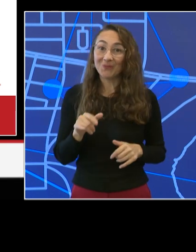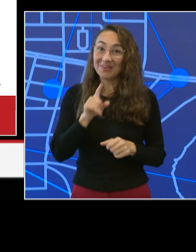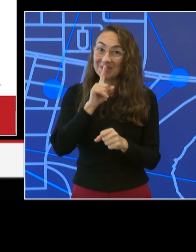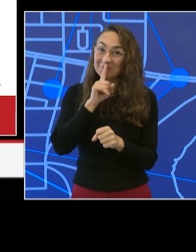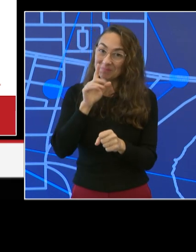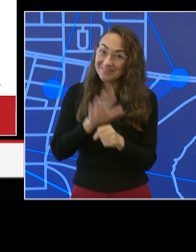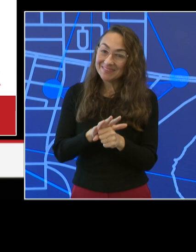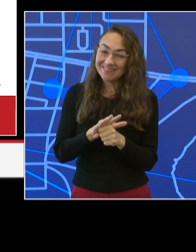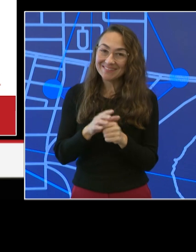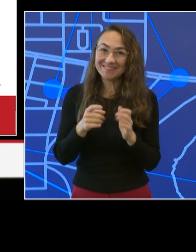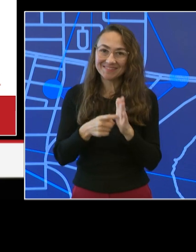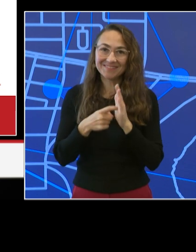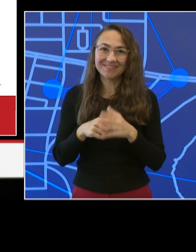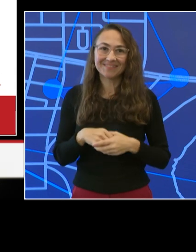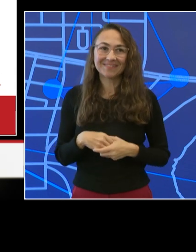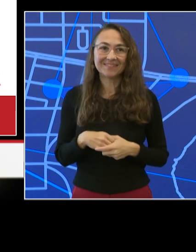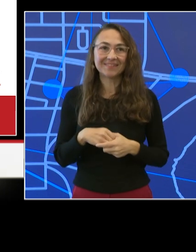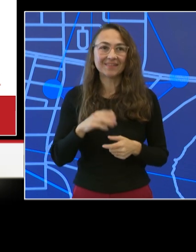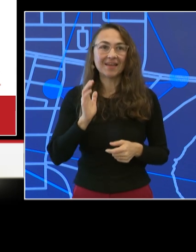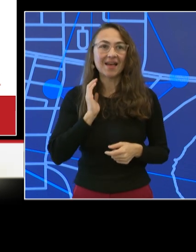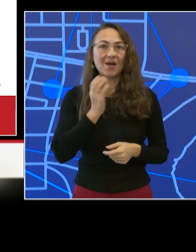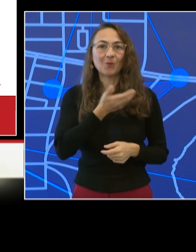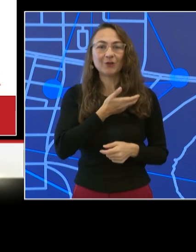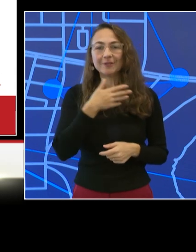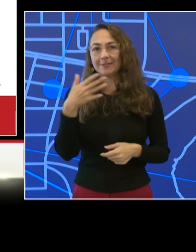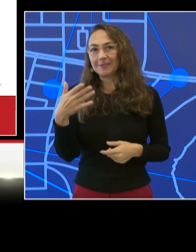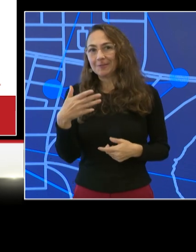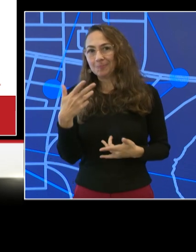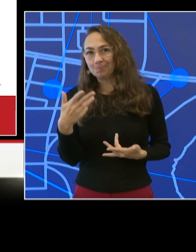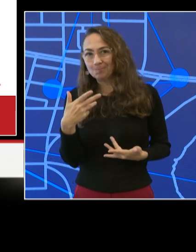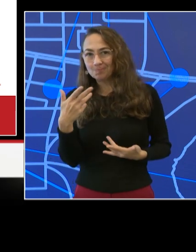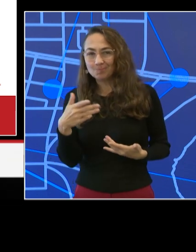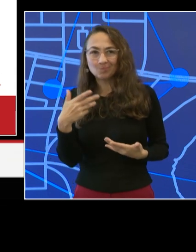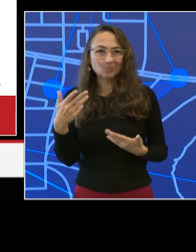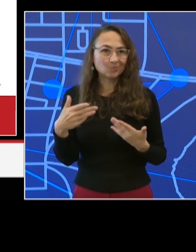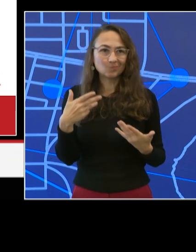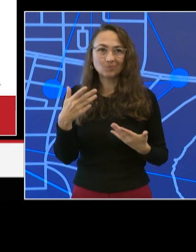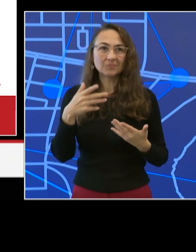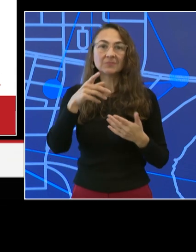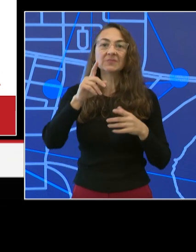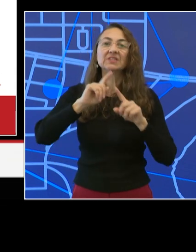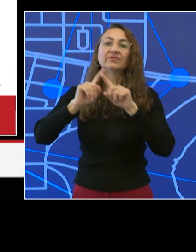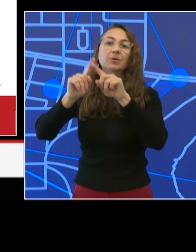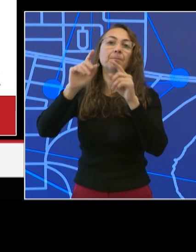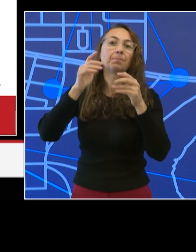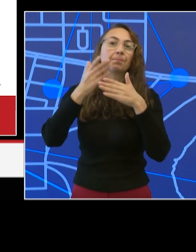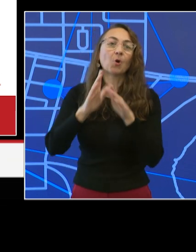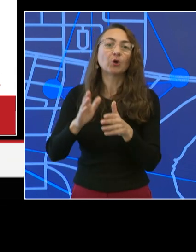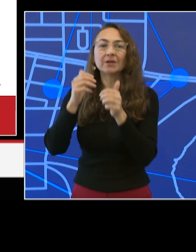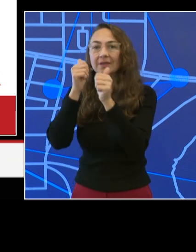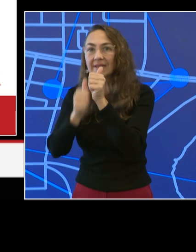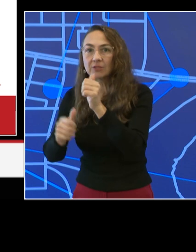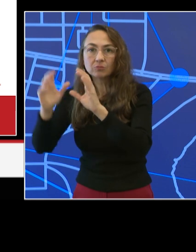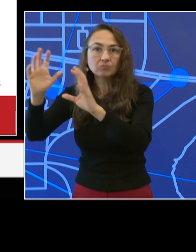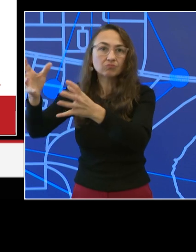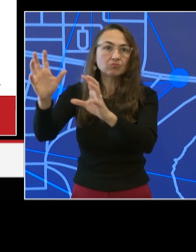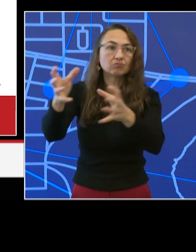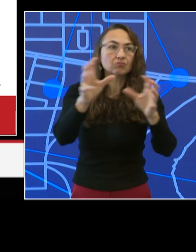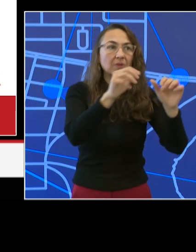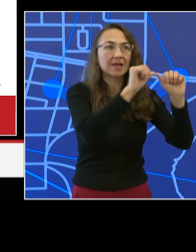and our partners across cluster are doing this, like I said, 4 to 5 days a week. And so you can